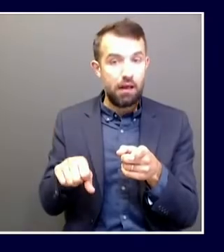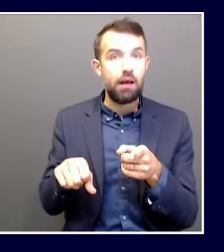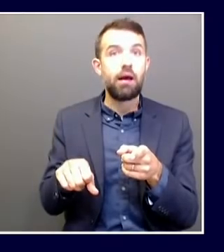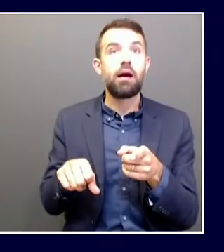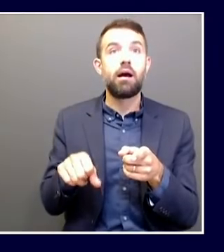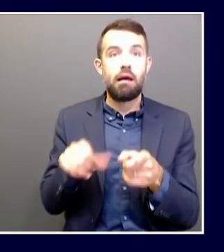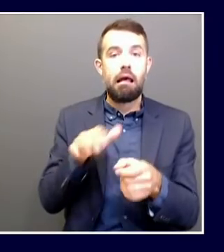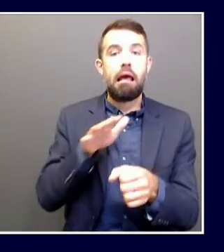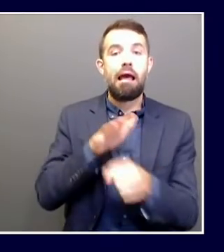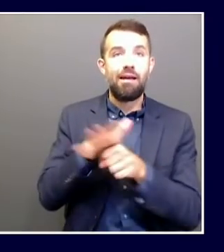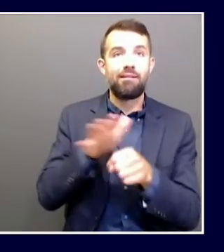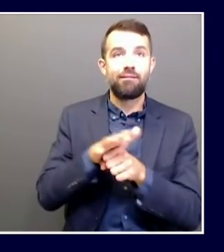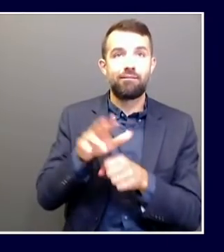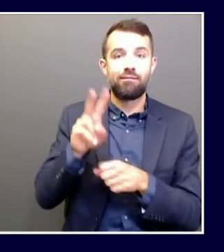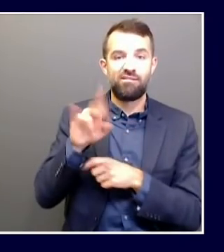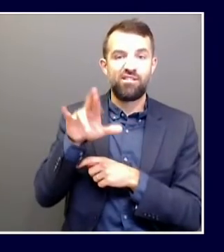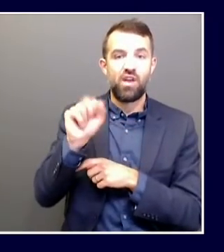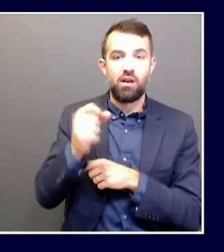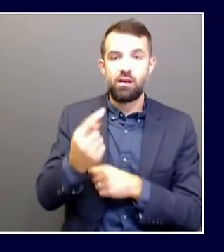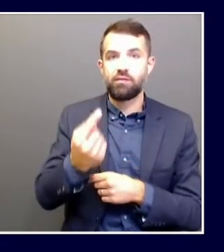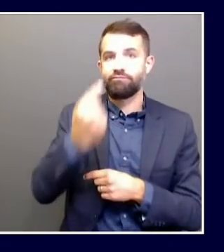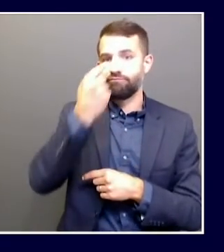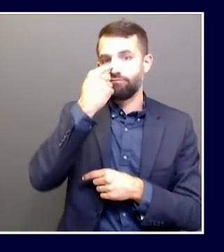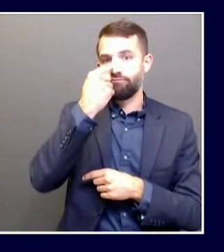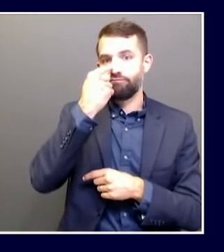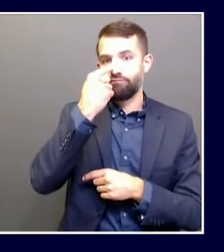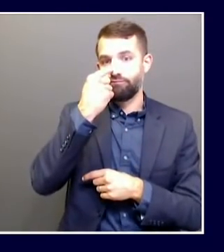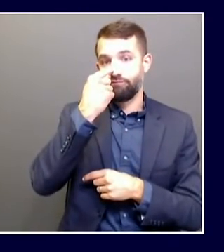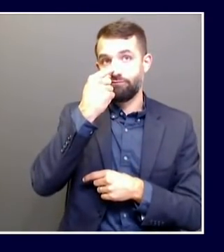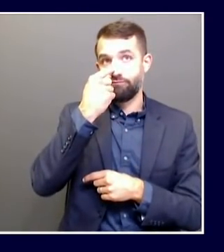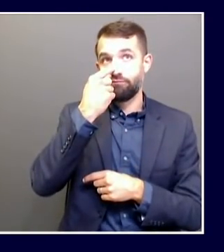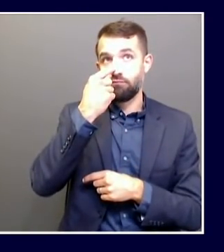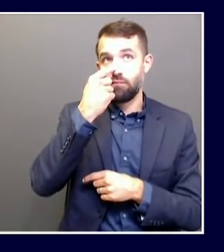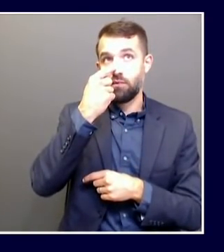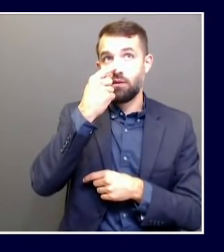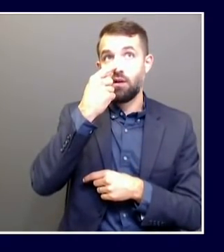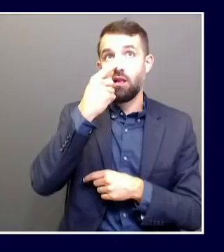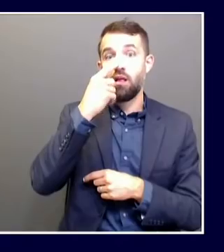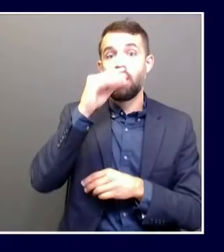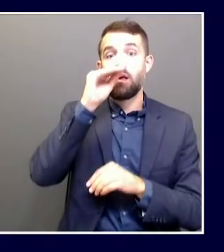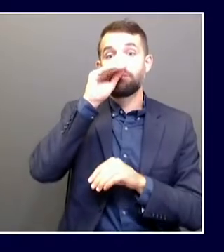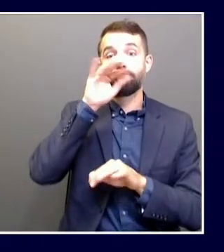nasal passages that they could spread it on to somebody else. And when